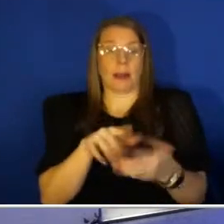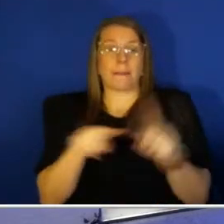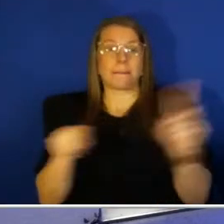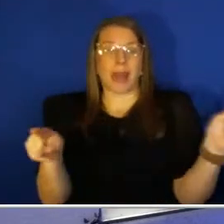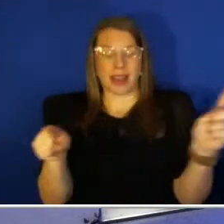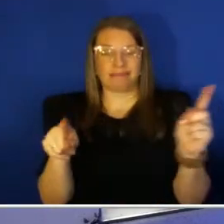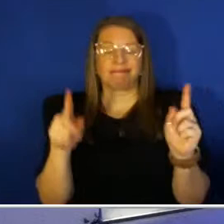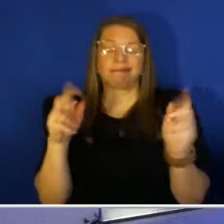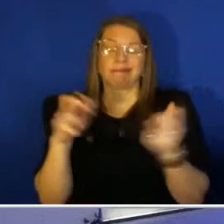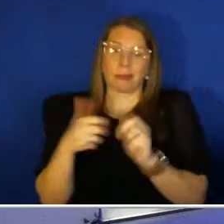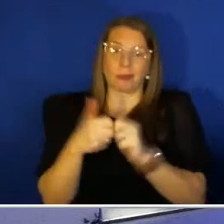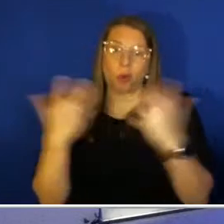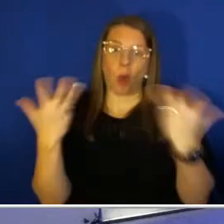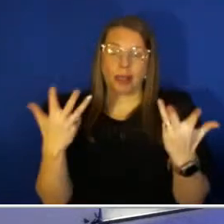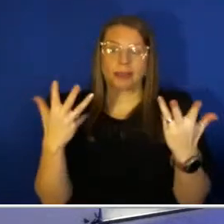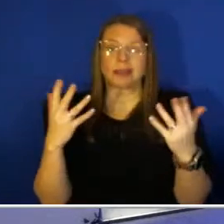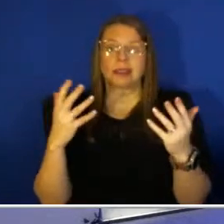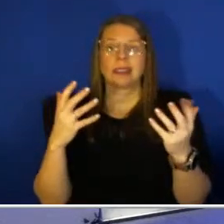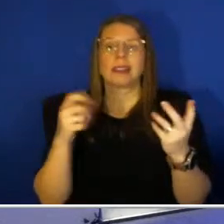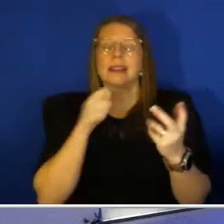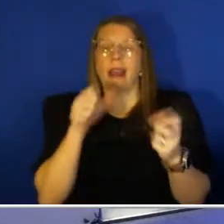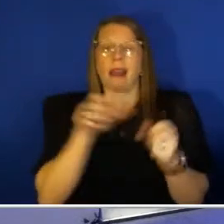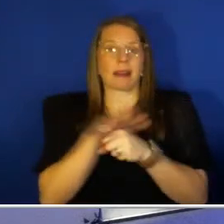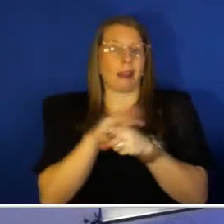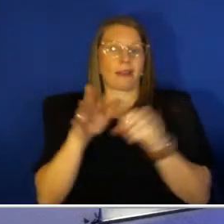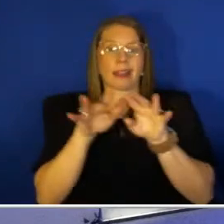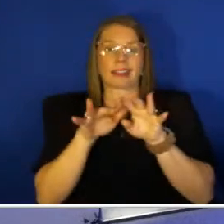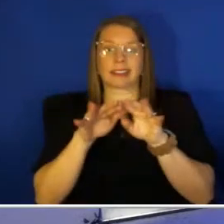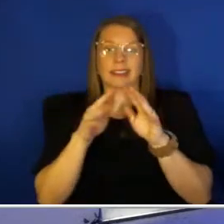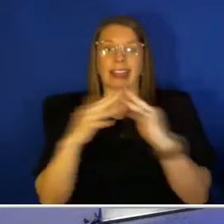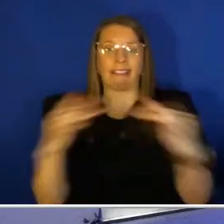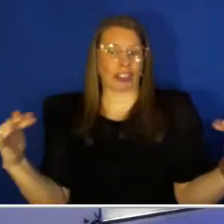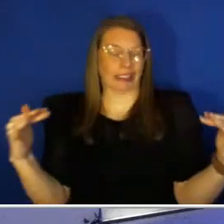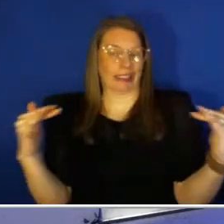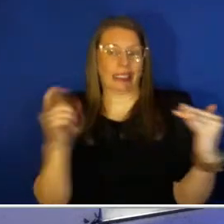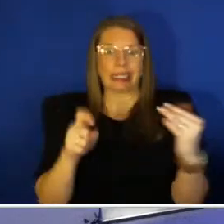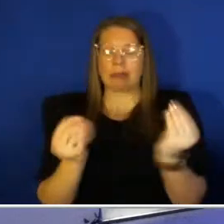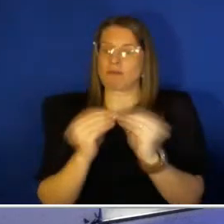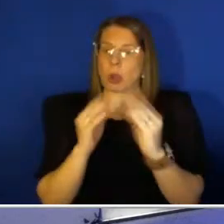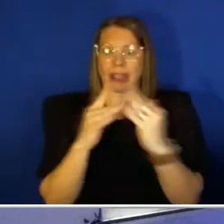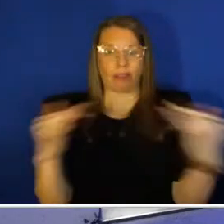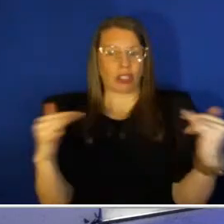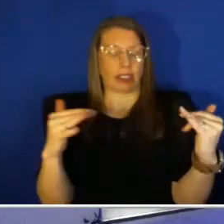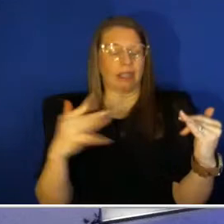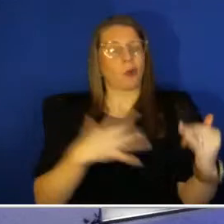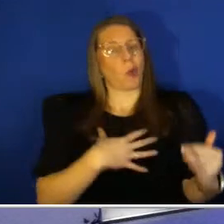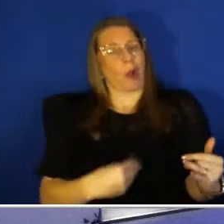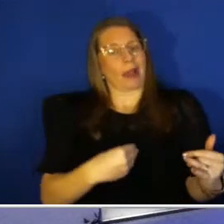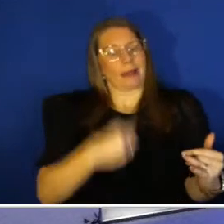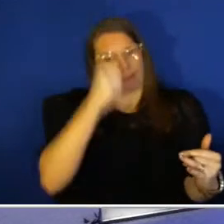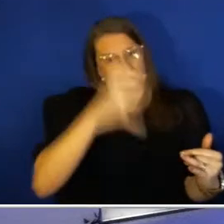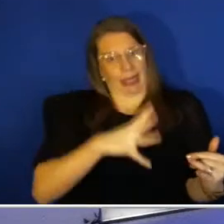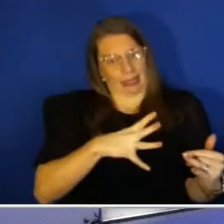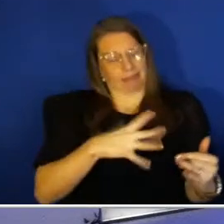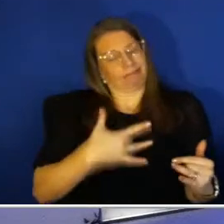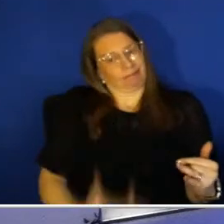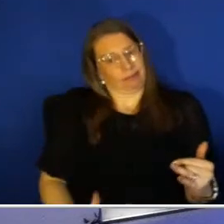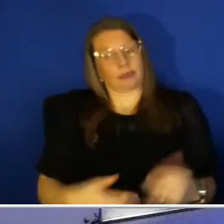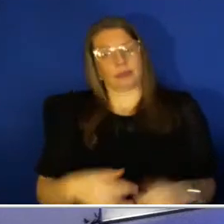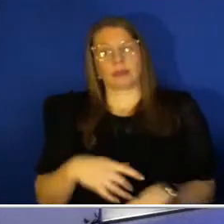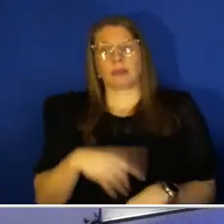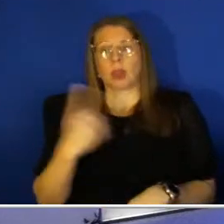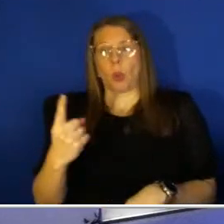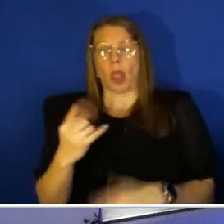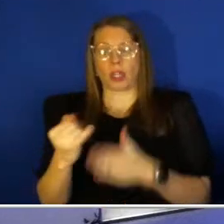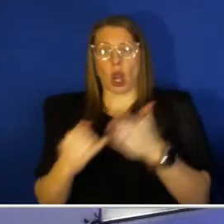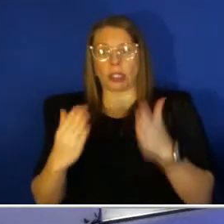Most participants, they're white men, and we've talked about that, right? We need more diversity. But there is one local artist who is hoping to help the community visualize what